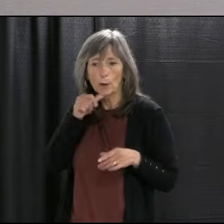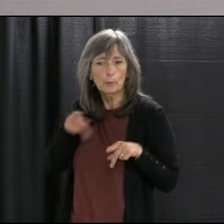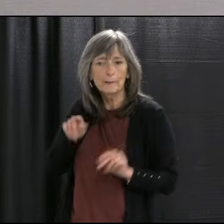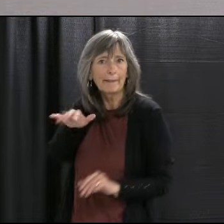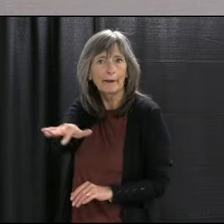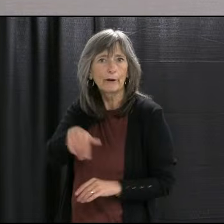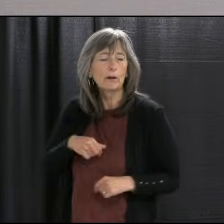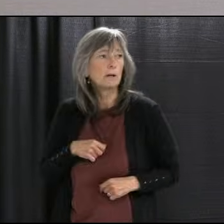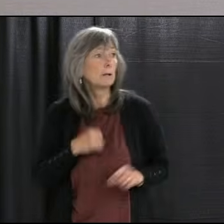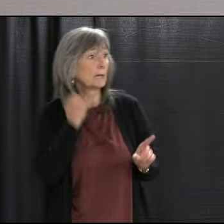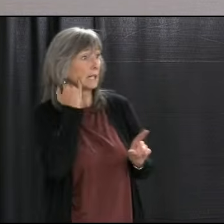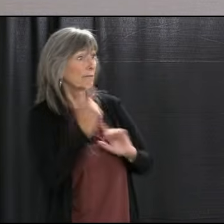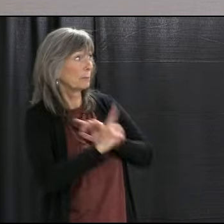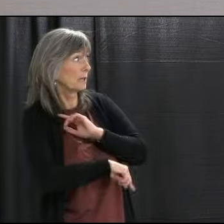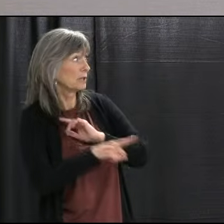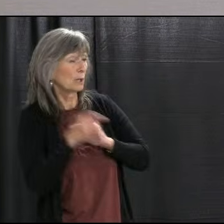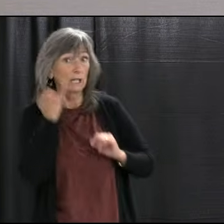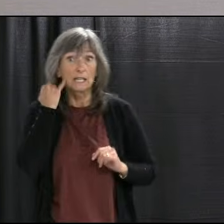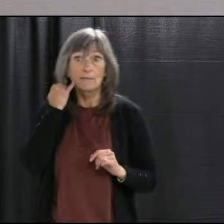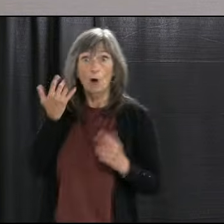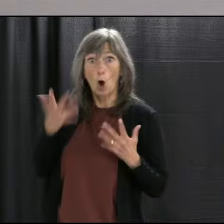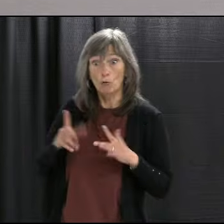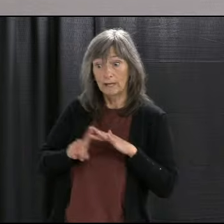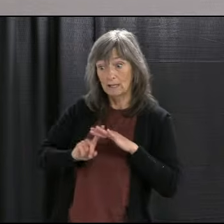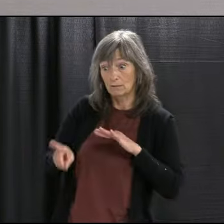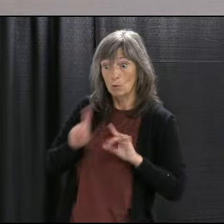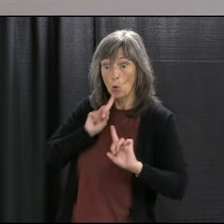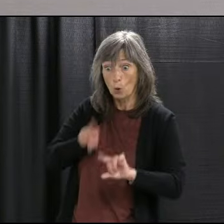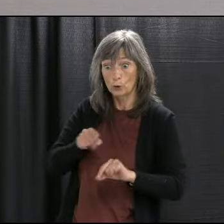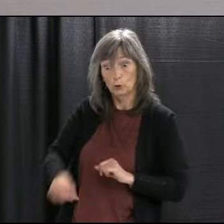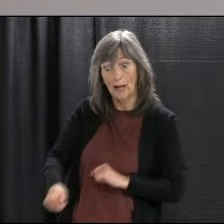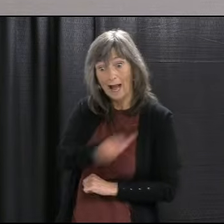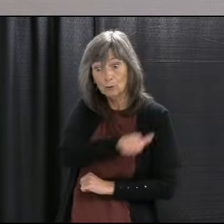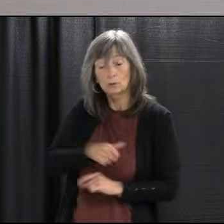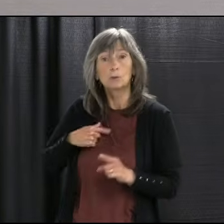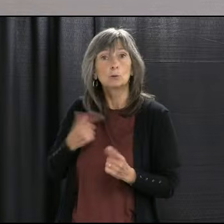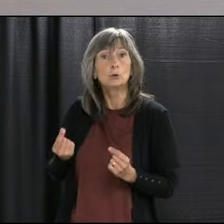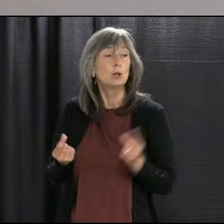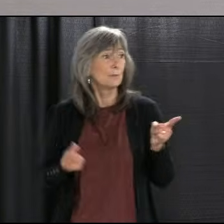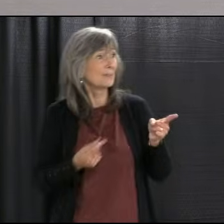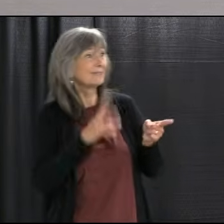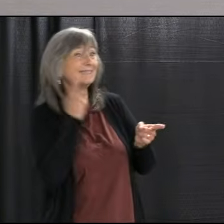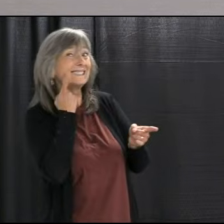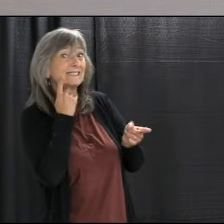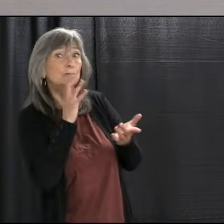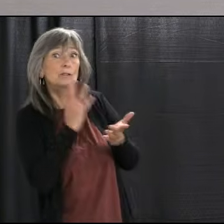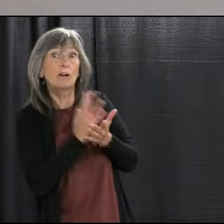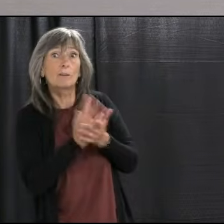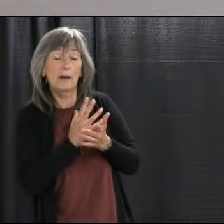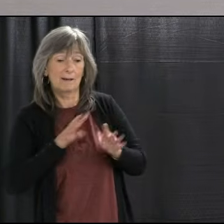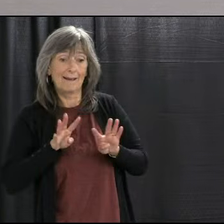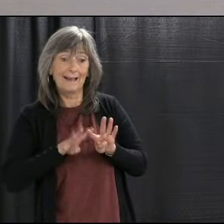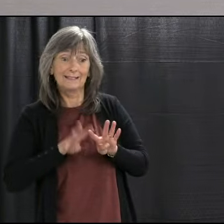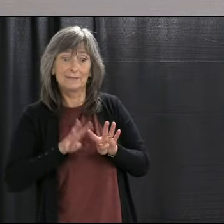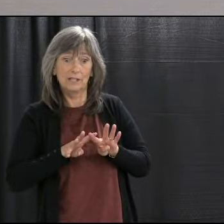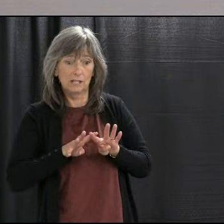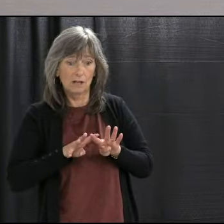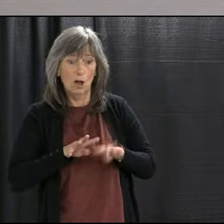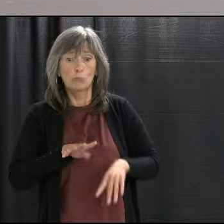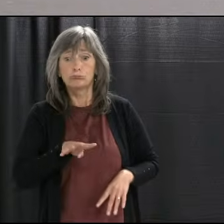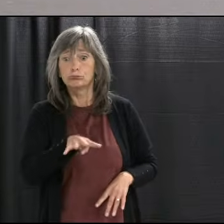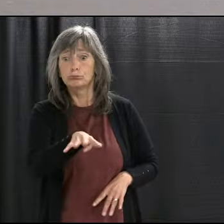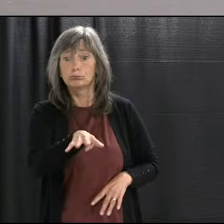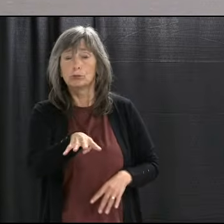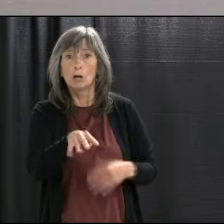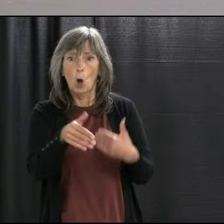them there? Under an evacuation order? Yeah, because we were talking about how ATVs were driving in areas and then preventing crews from getting to